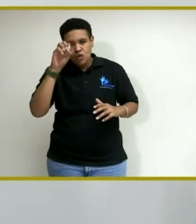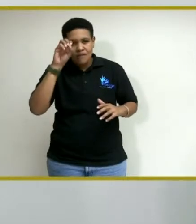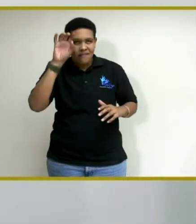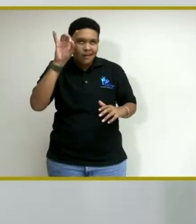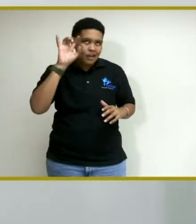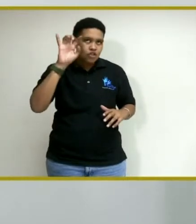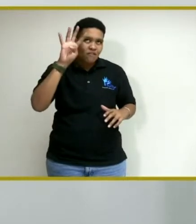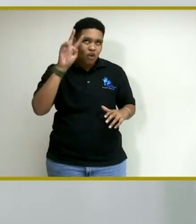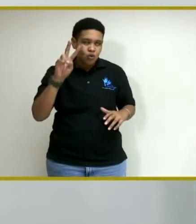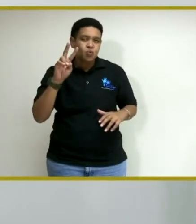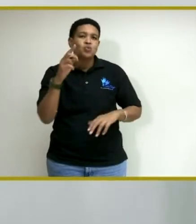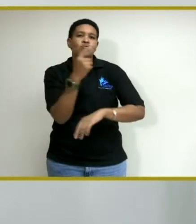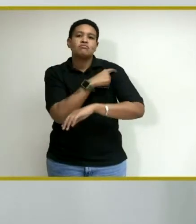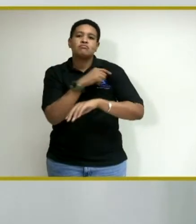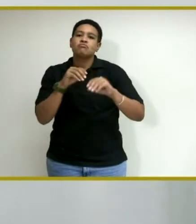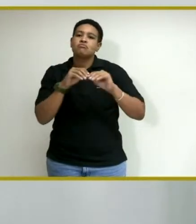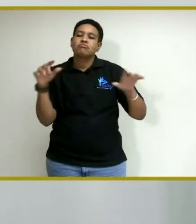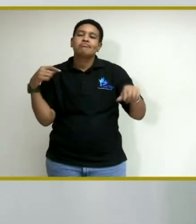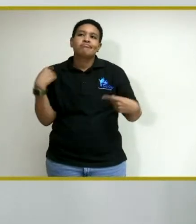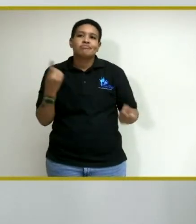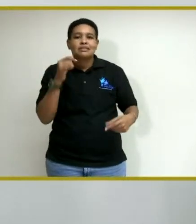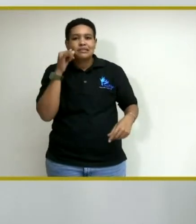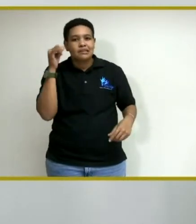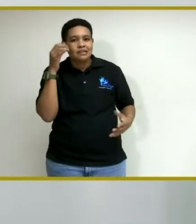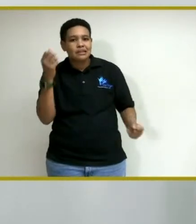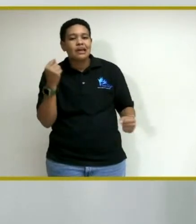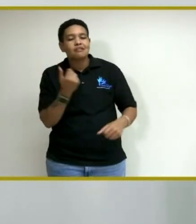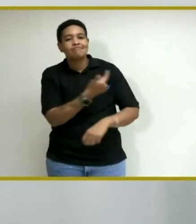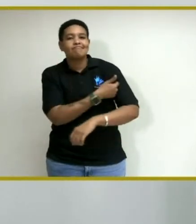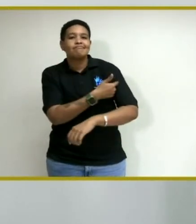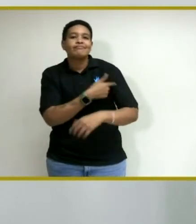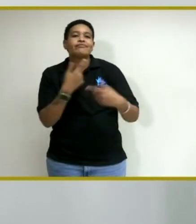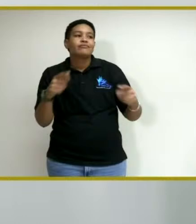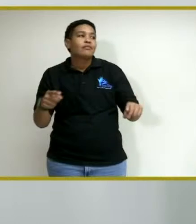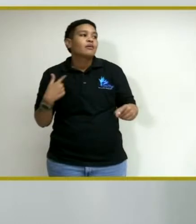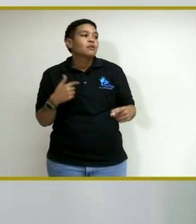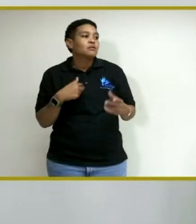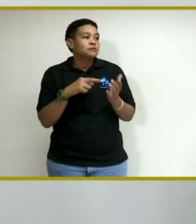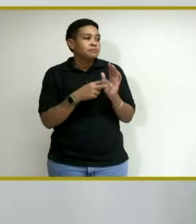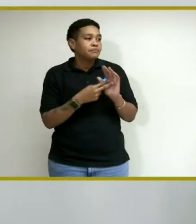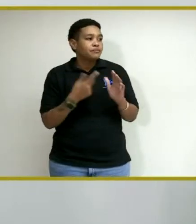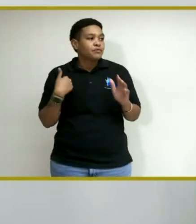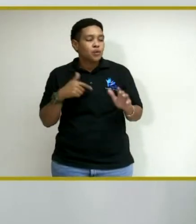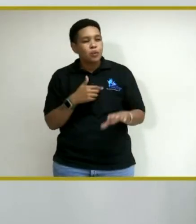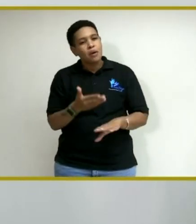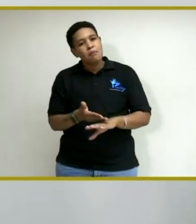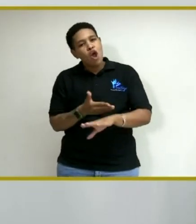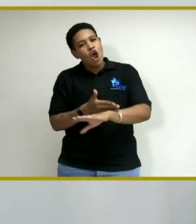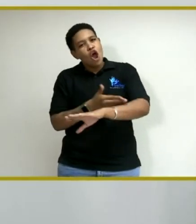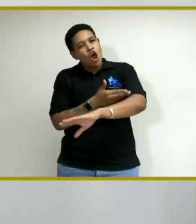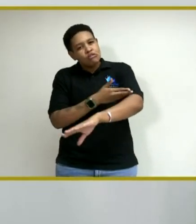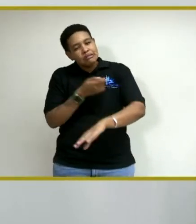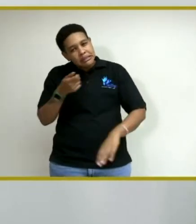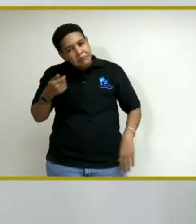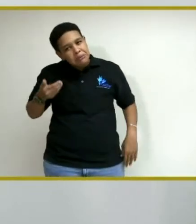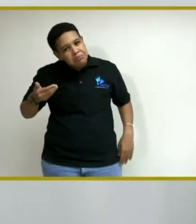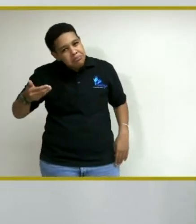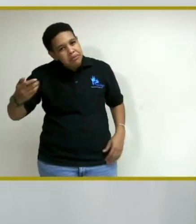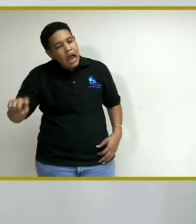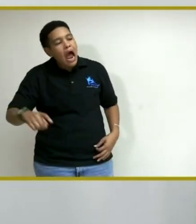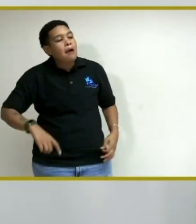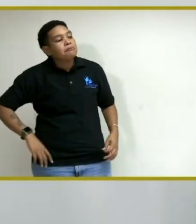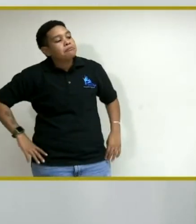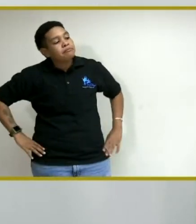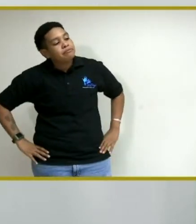217,842 doses as of the end of yesterday, which means that we are making progress.